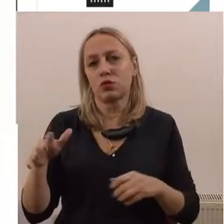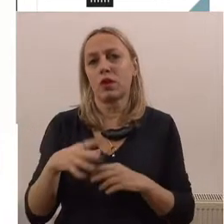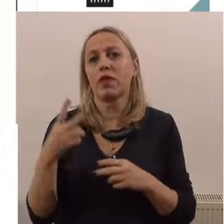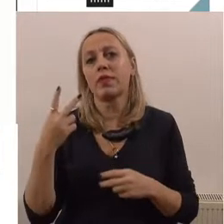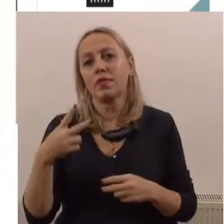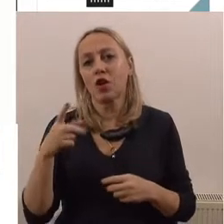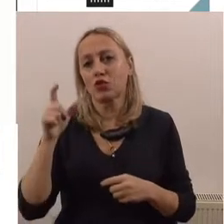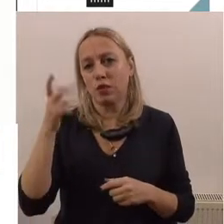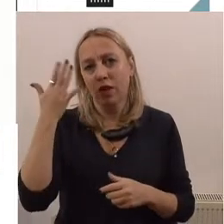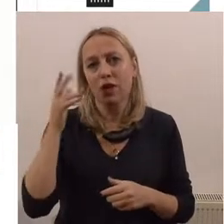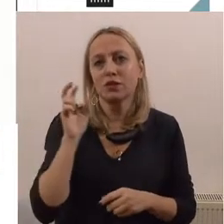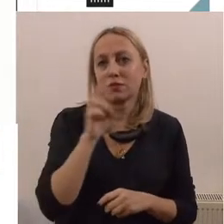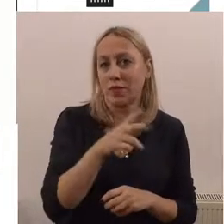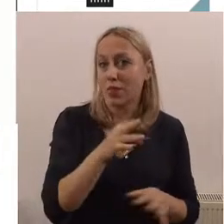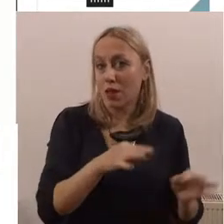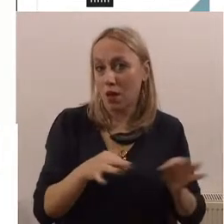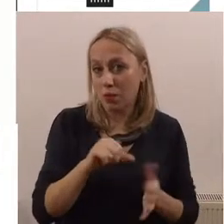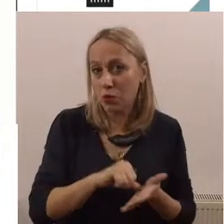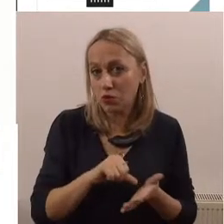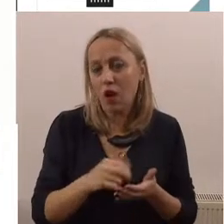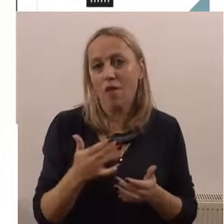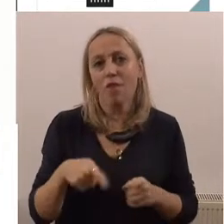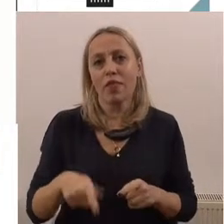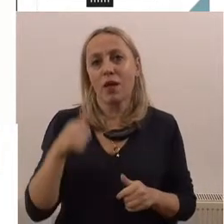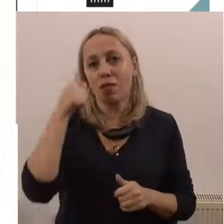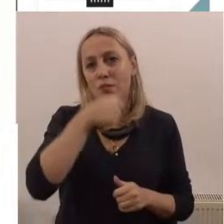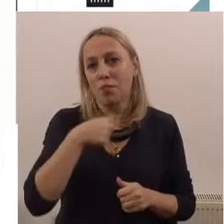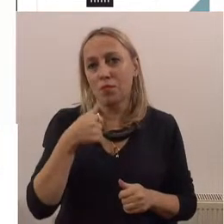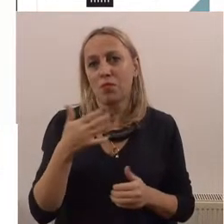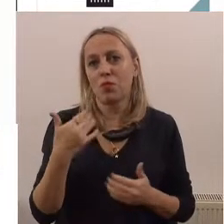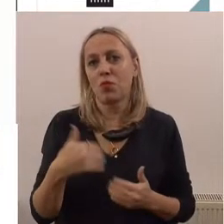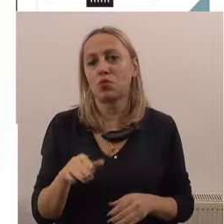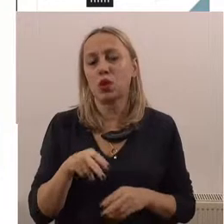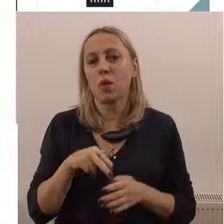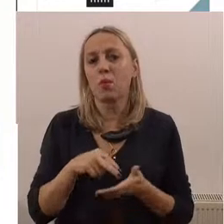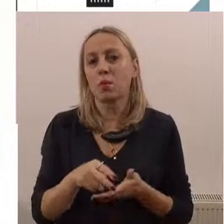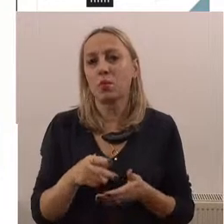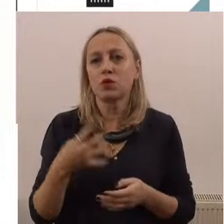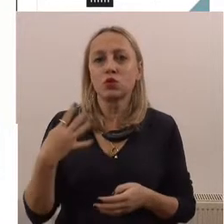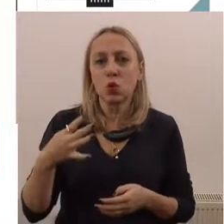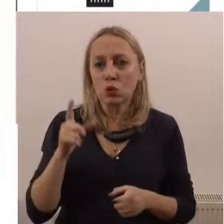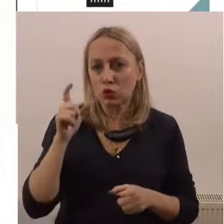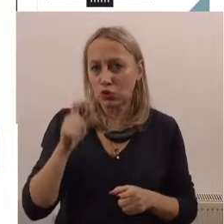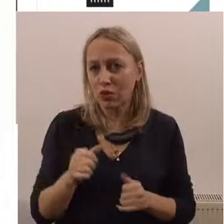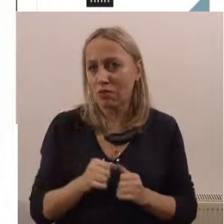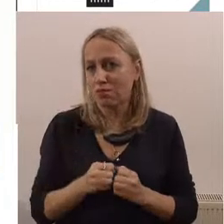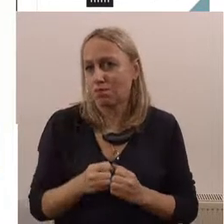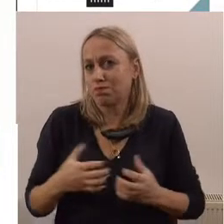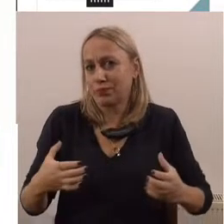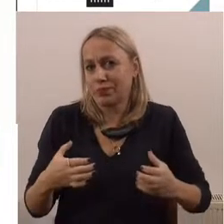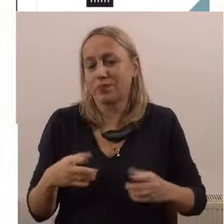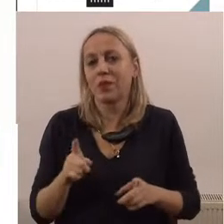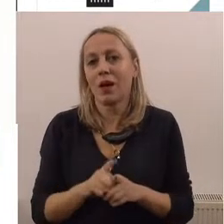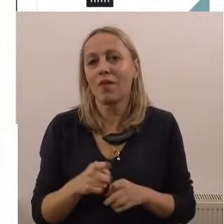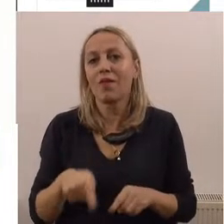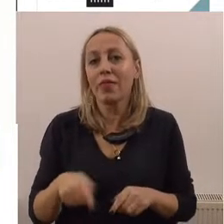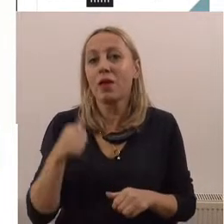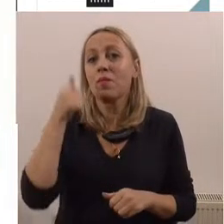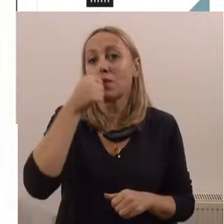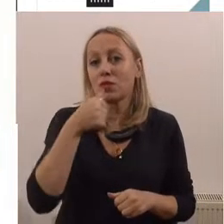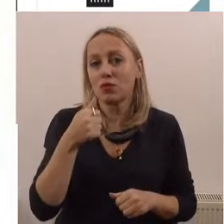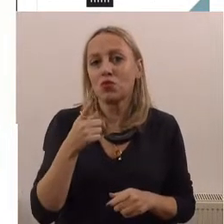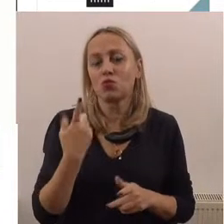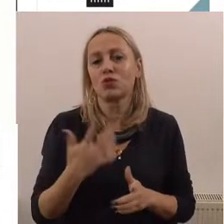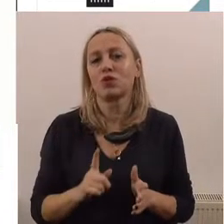the pandemic, but on the other hand, it expanded participation. So we used to have 20 people offline, now